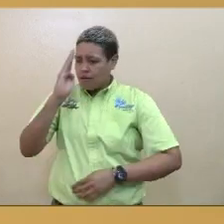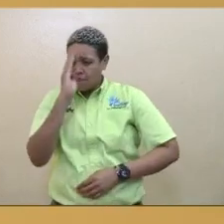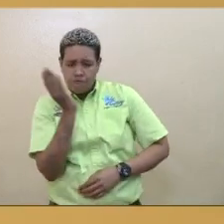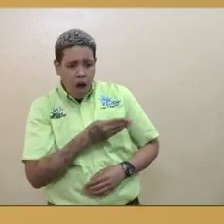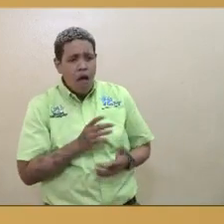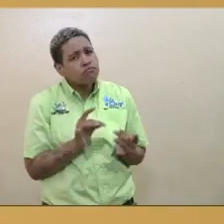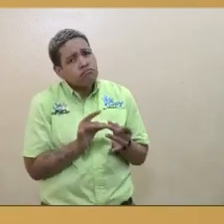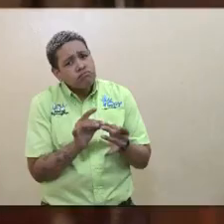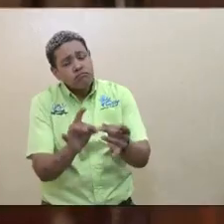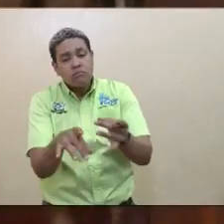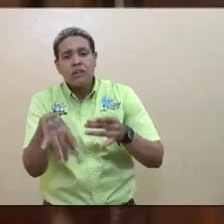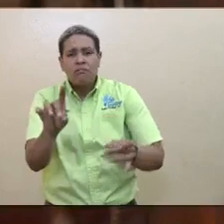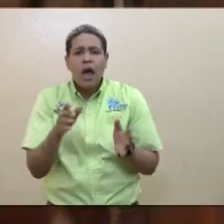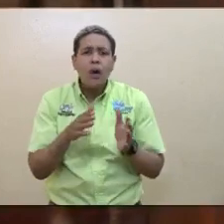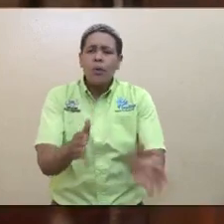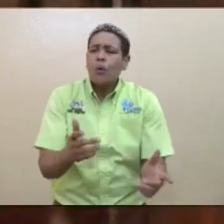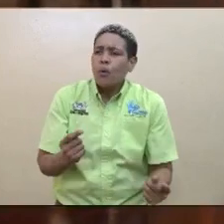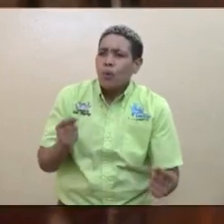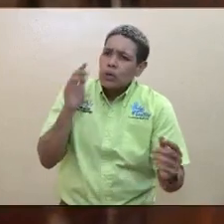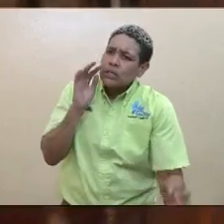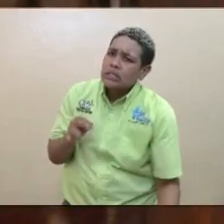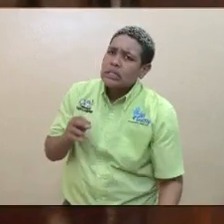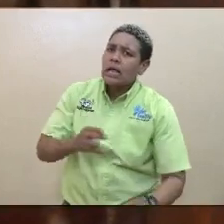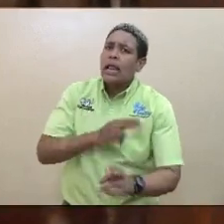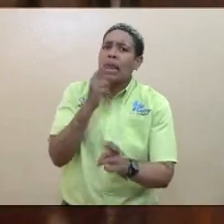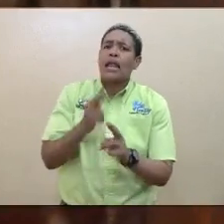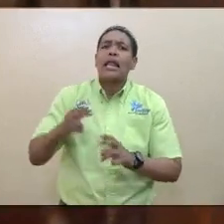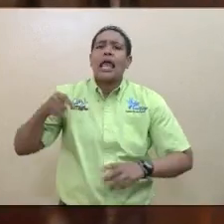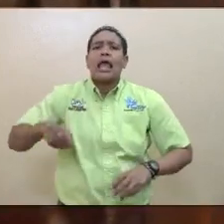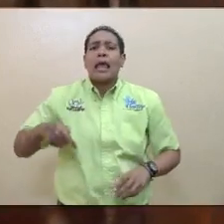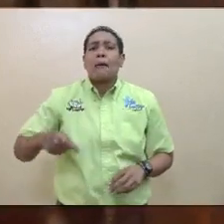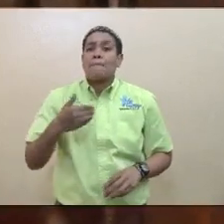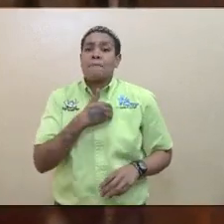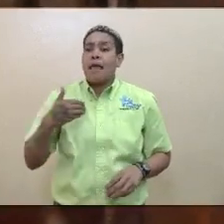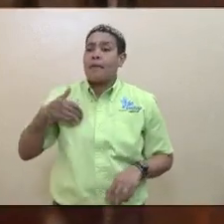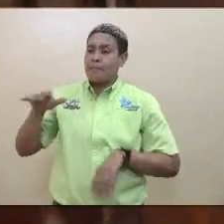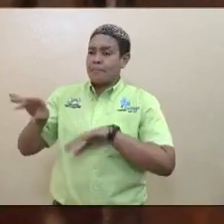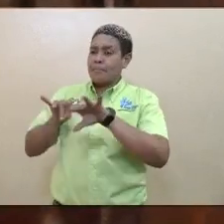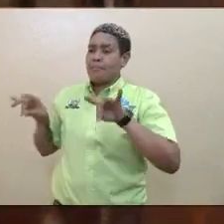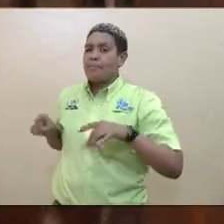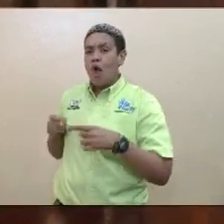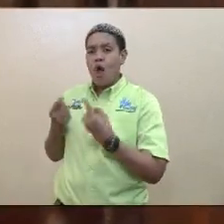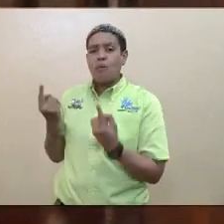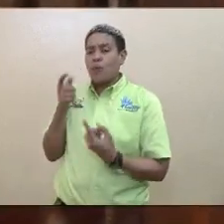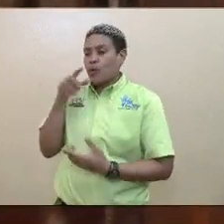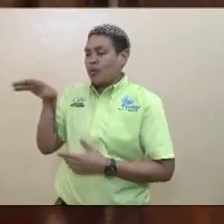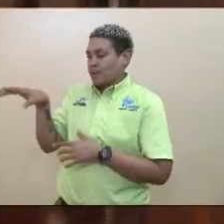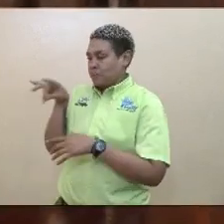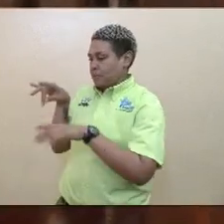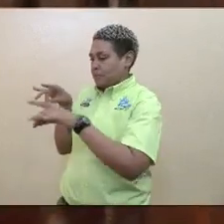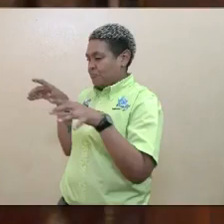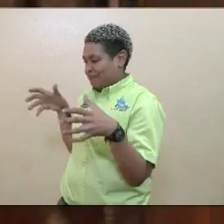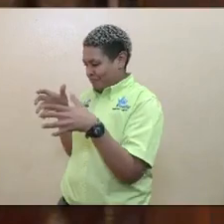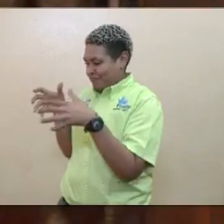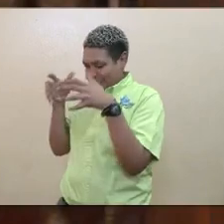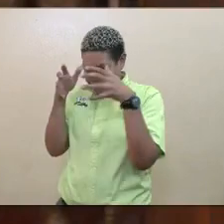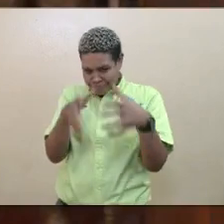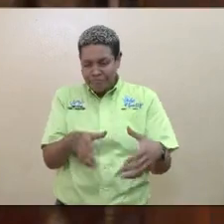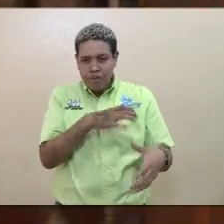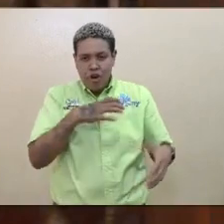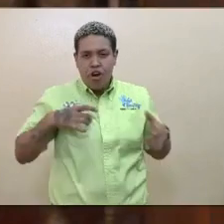pathway forward to the naming of members of the opposition to this very important